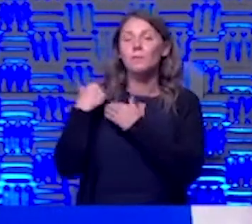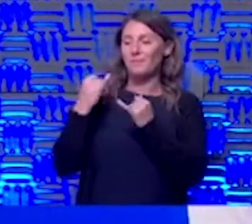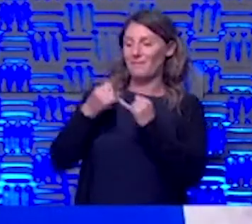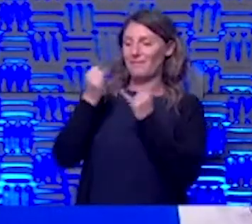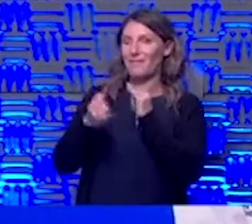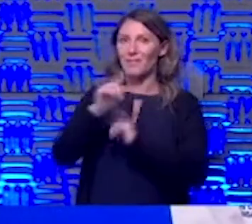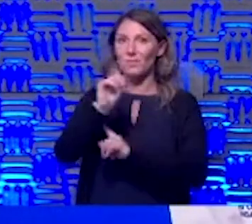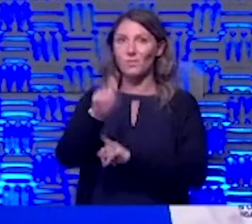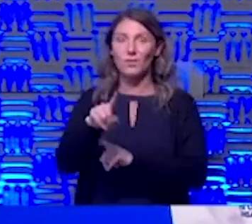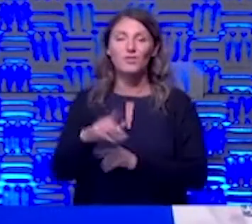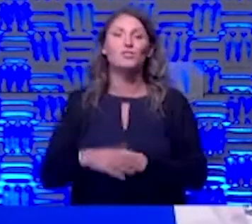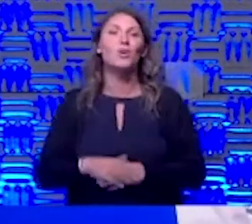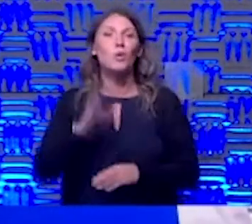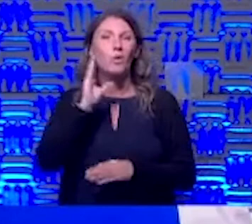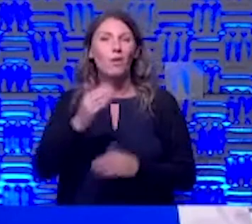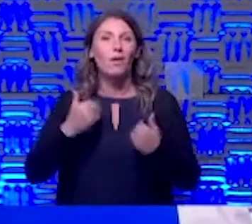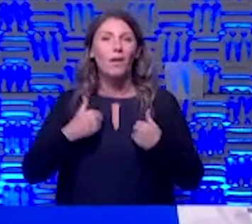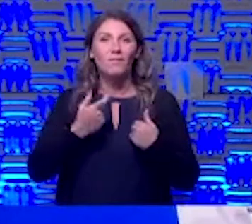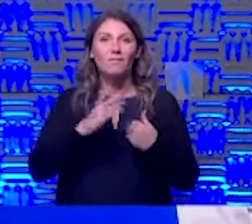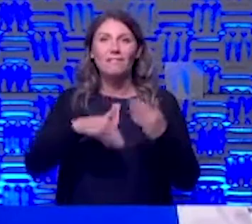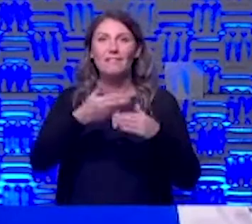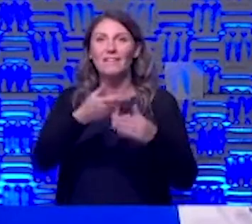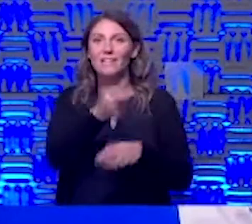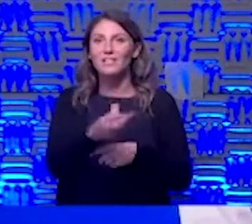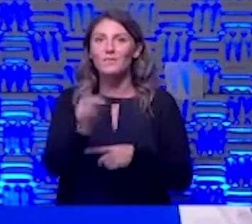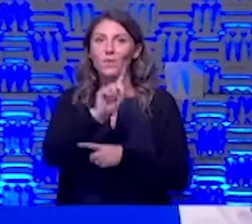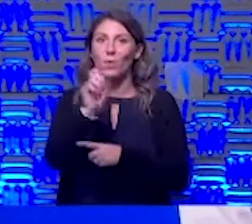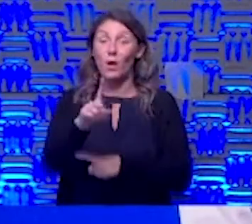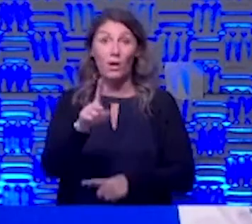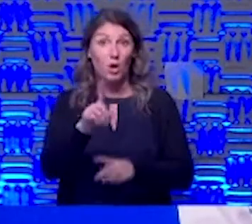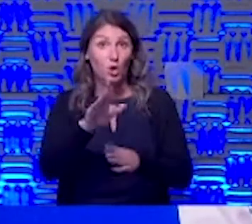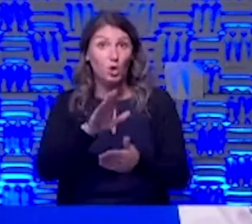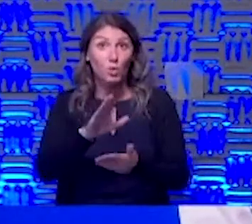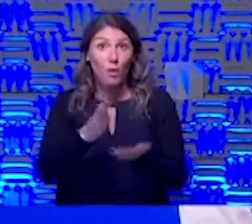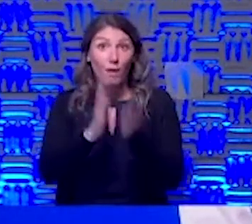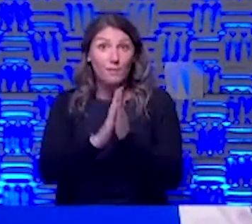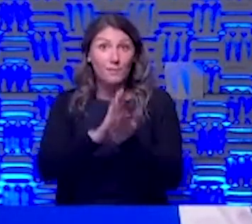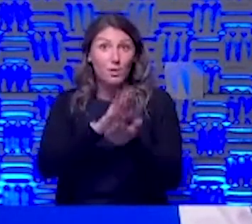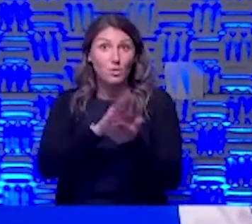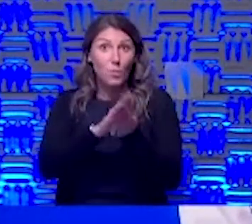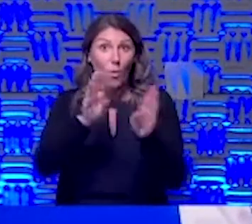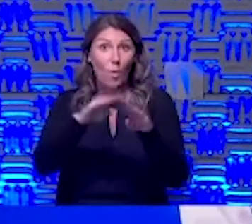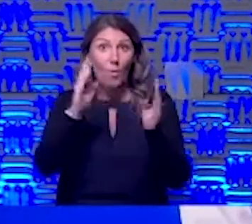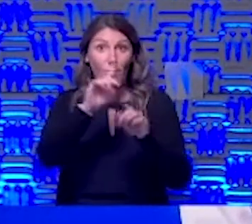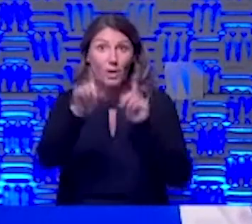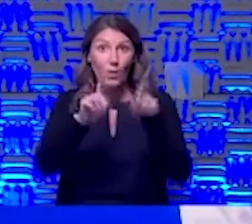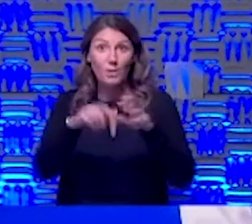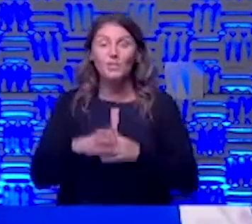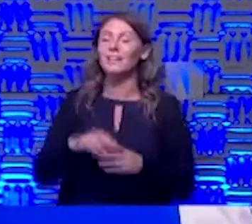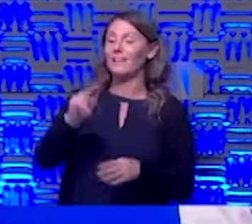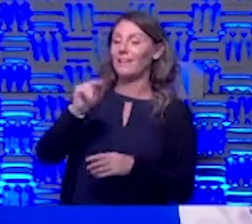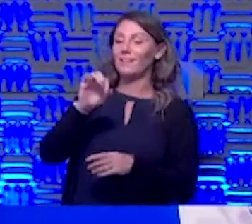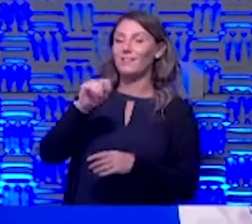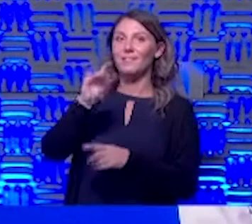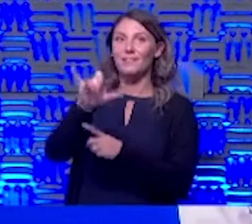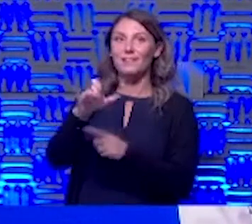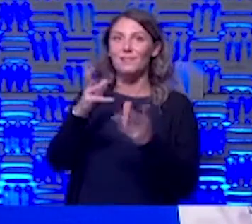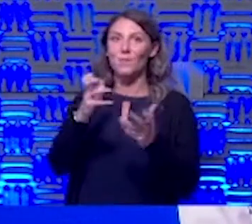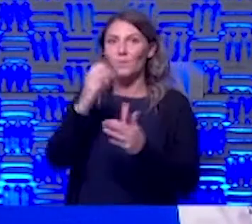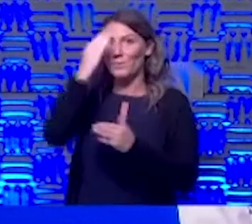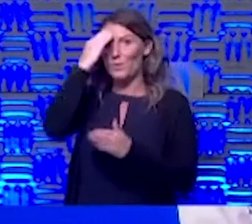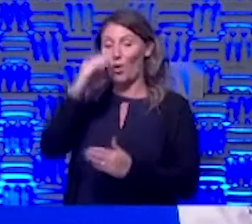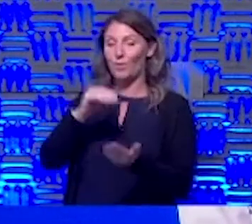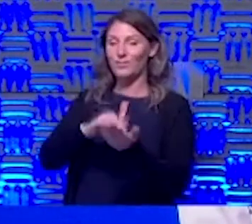start getting a lot of these questions over the next couple of weeks. But You asked me a school opening question right now. Here we go. So Nancy wants to know, she says, I know Doc